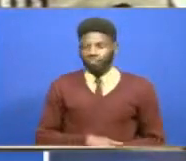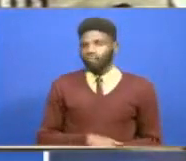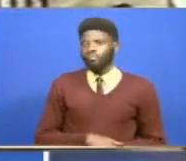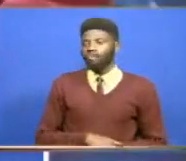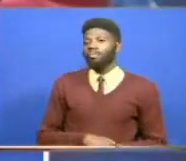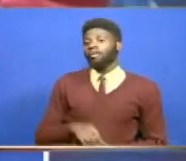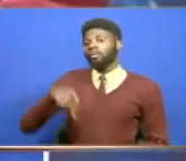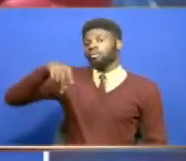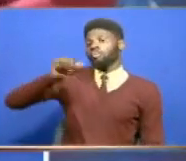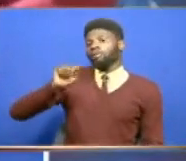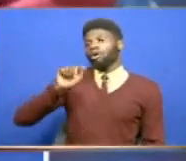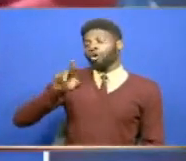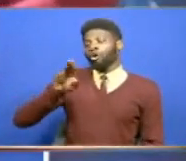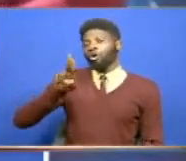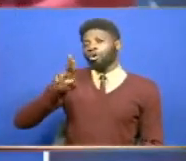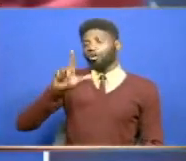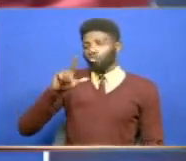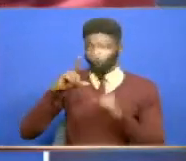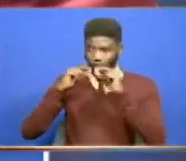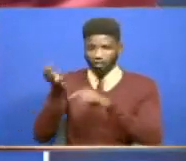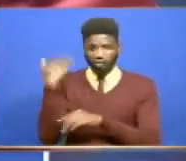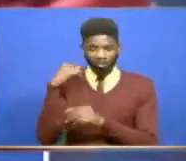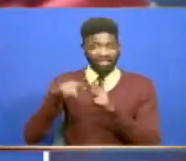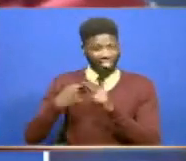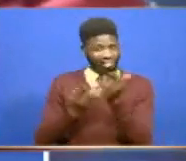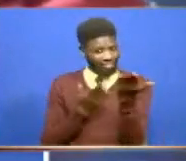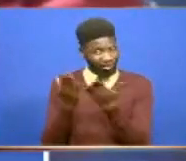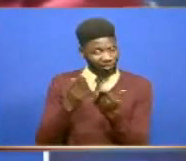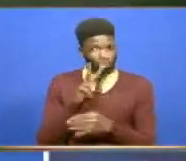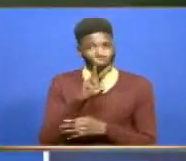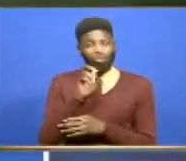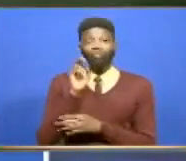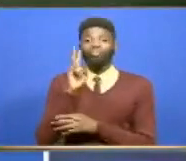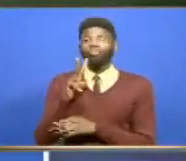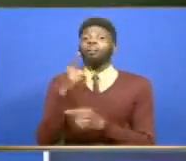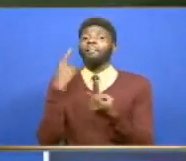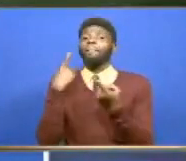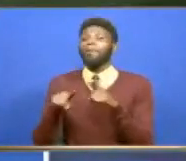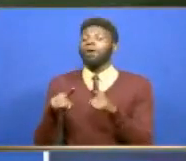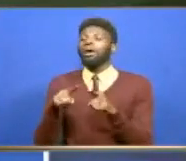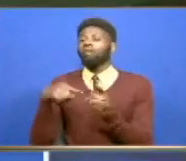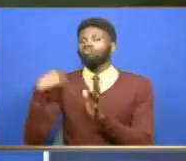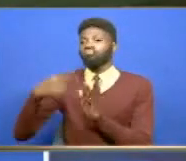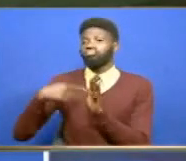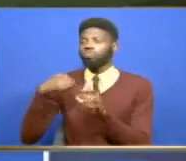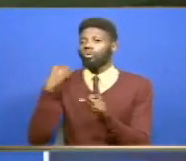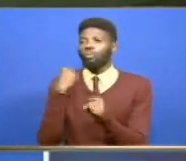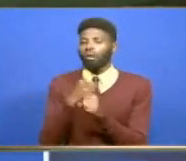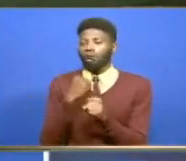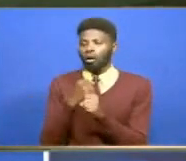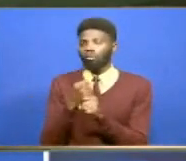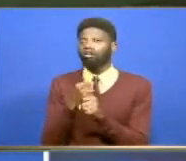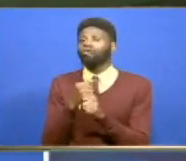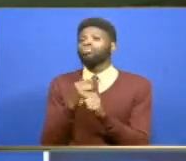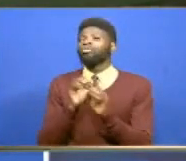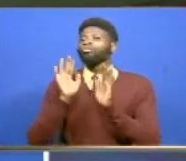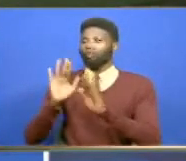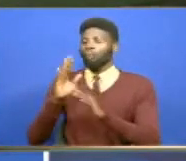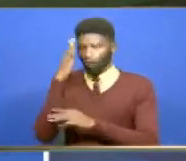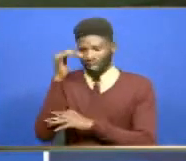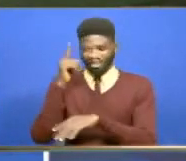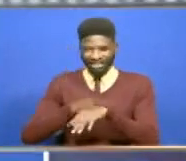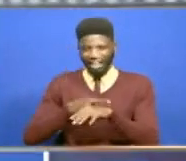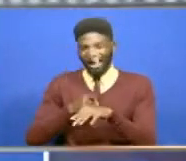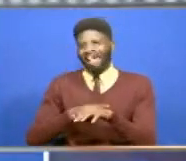Njuguna says he had initially begun services in 2002, but operations soon stopped as he had limited time to